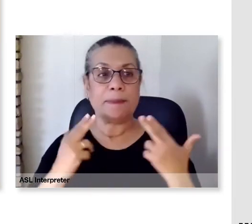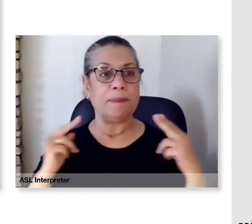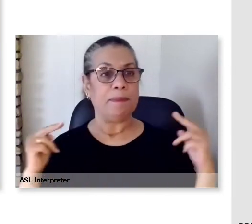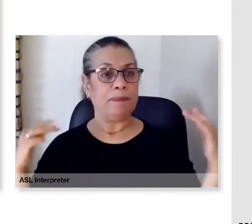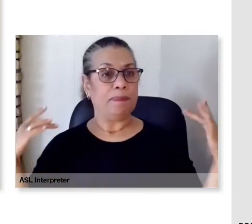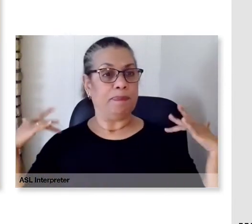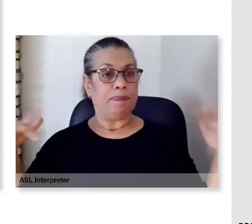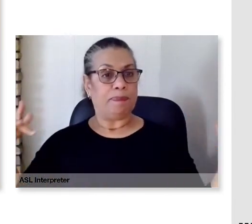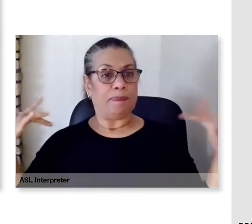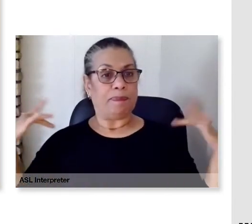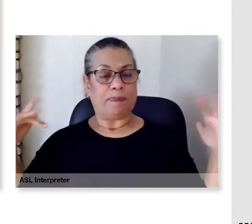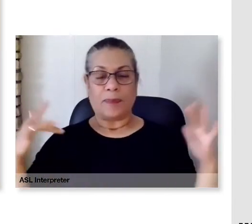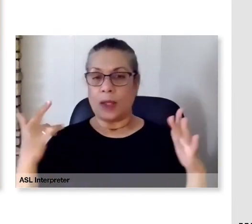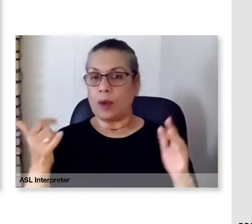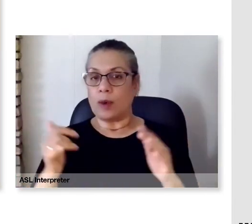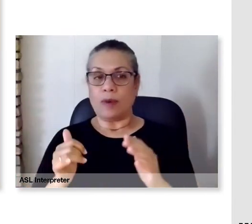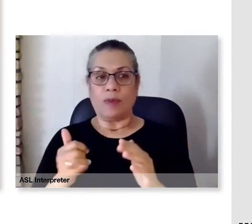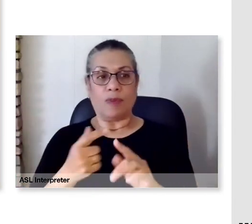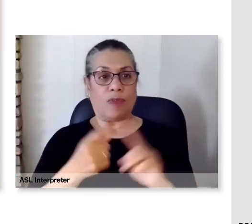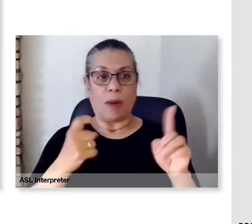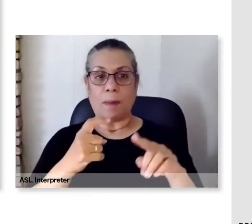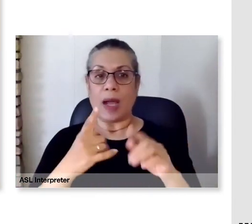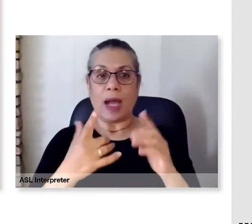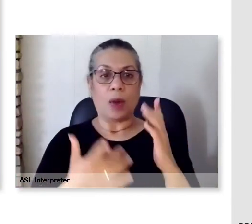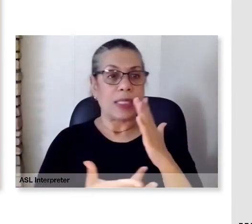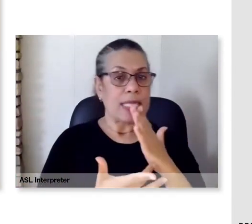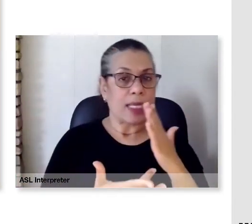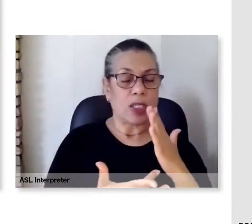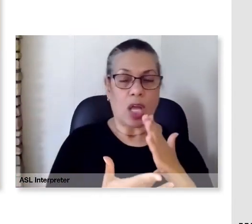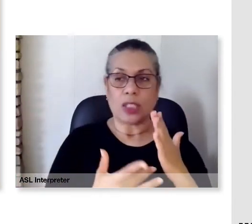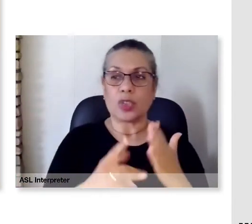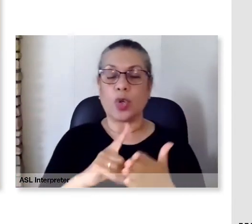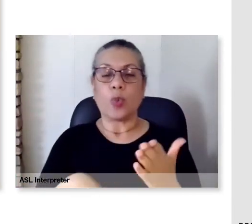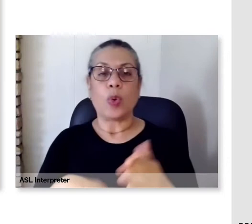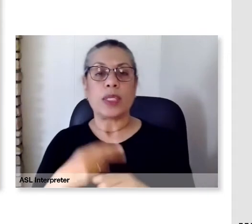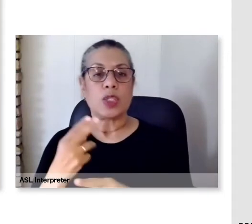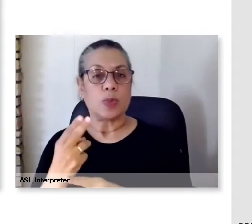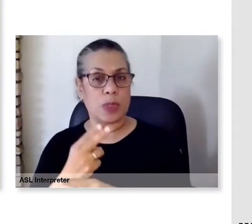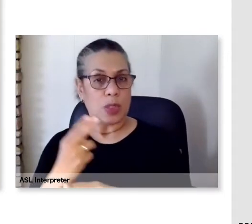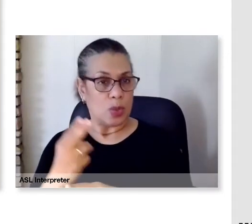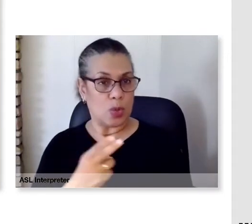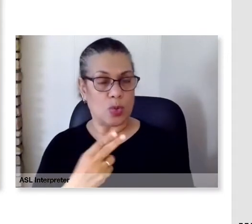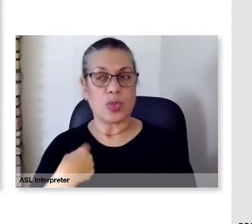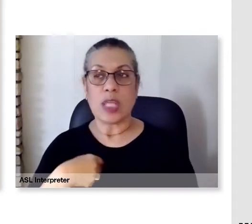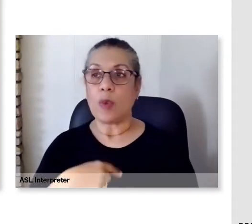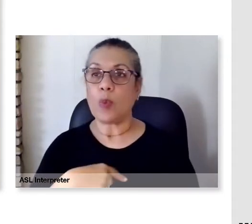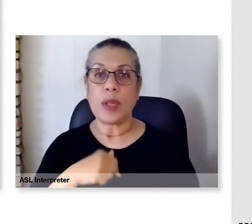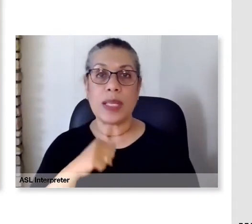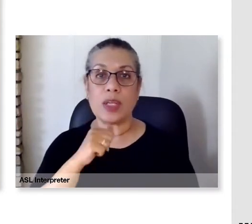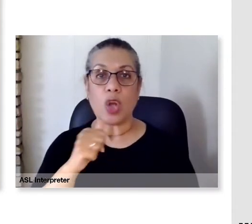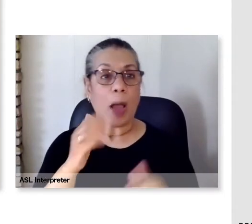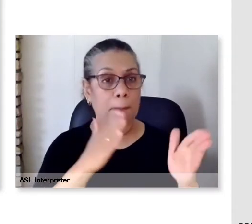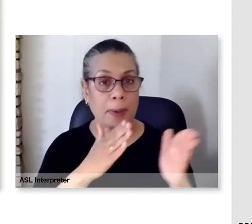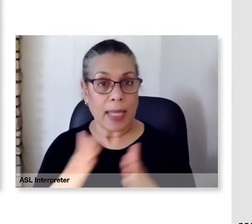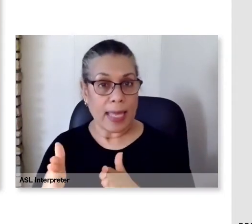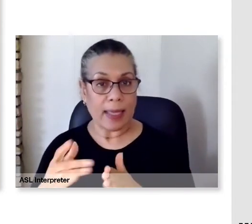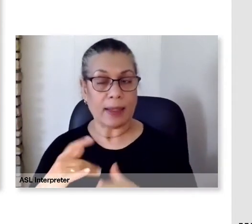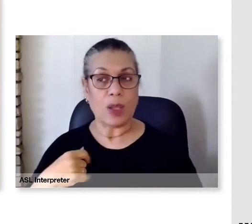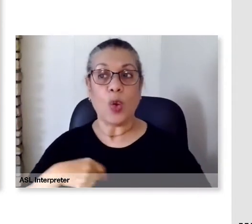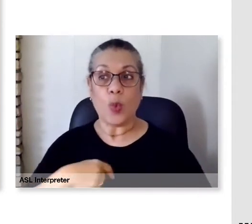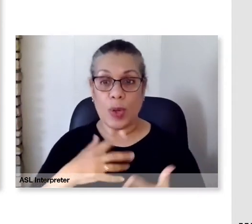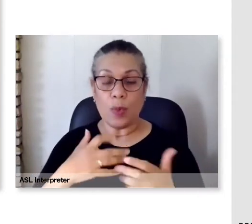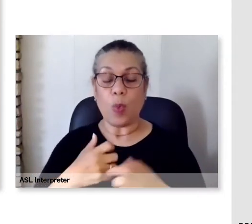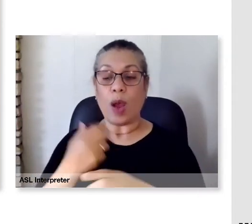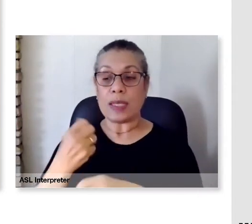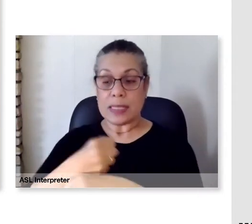our technologies from co-optation or from being used in ways that were not intended. And so that's why we have to build